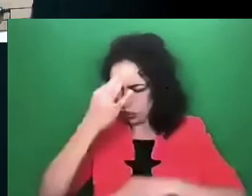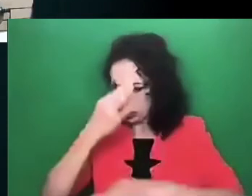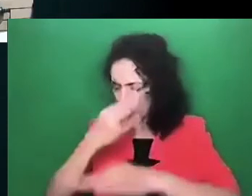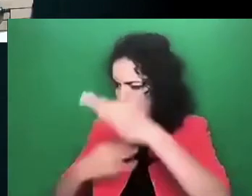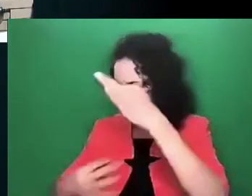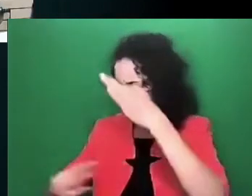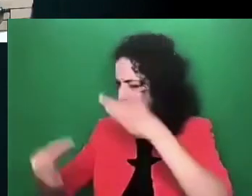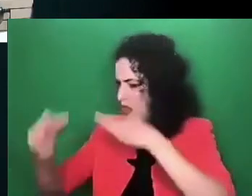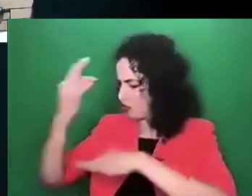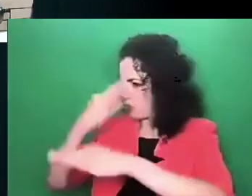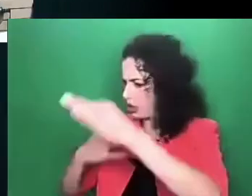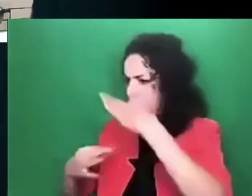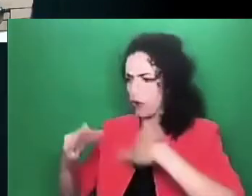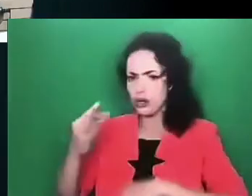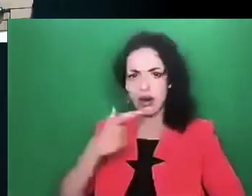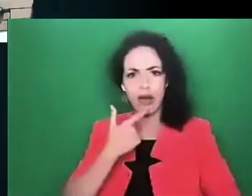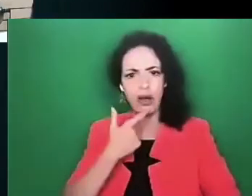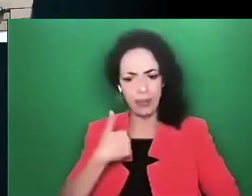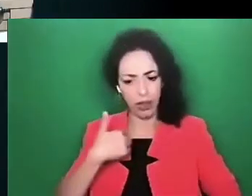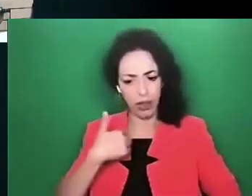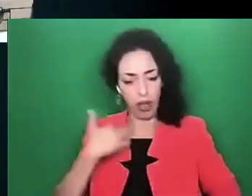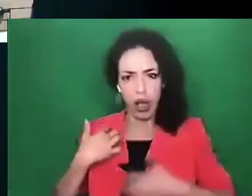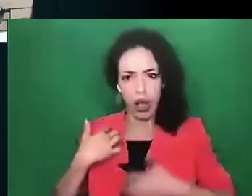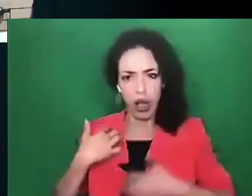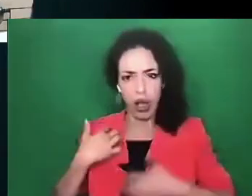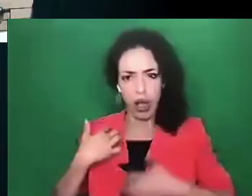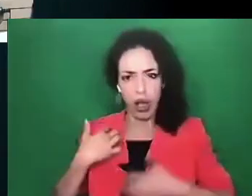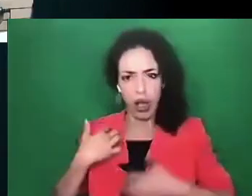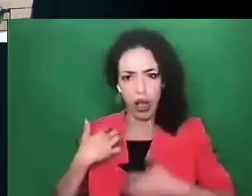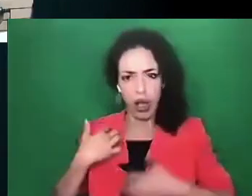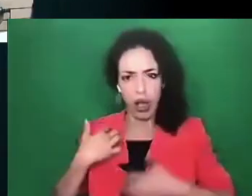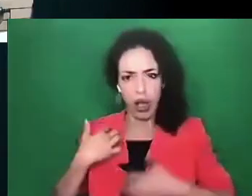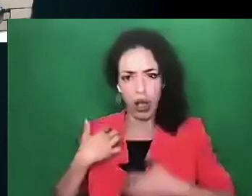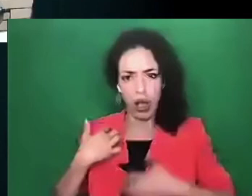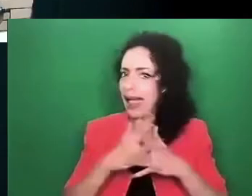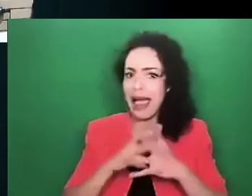example, like how do we identify absence through a work, or